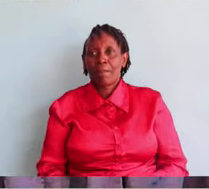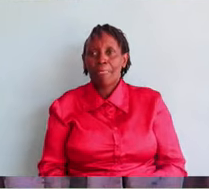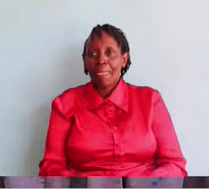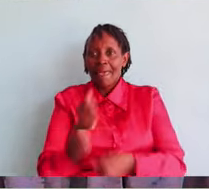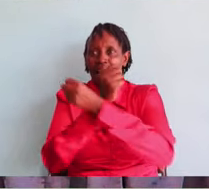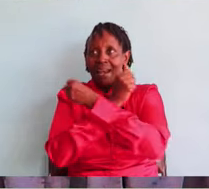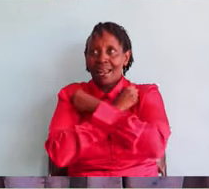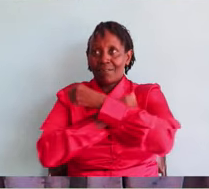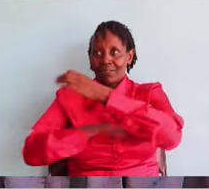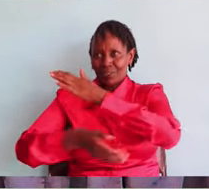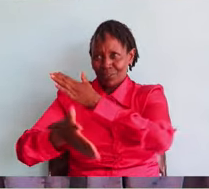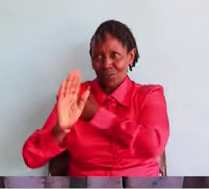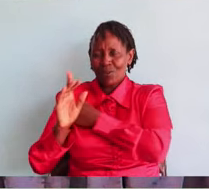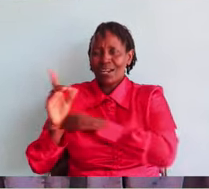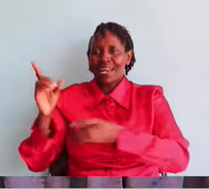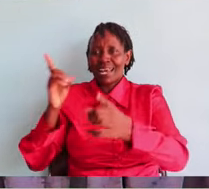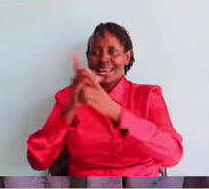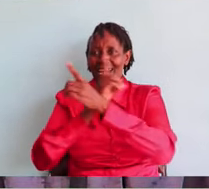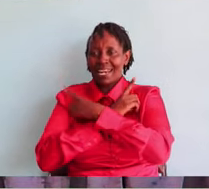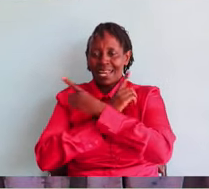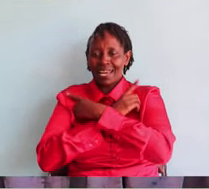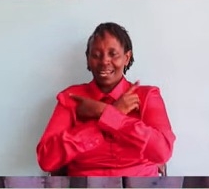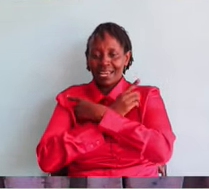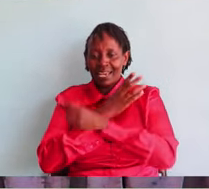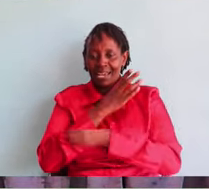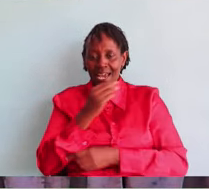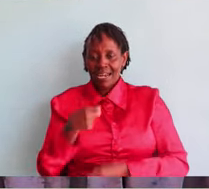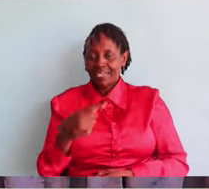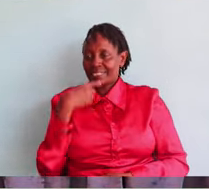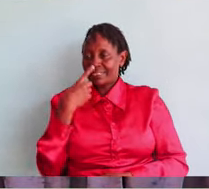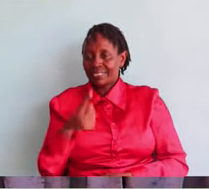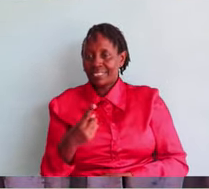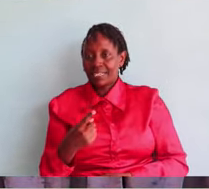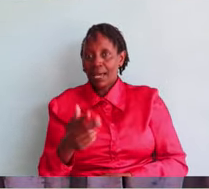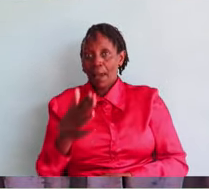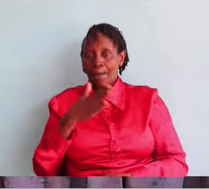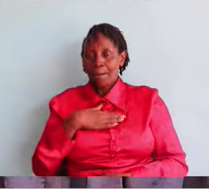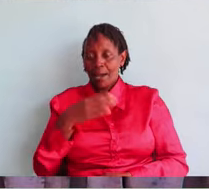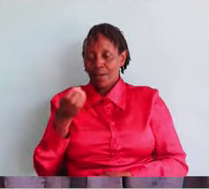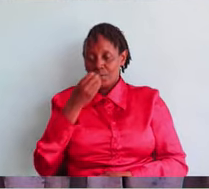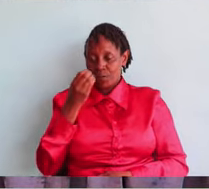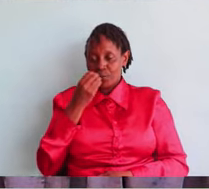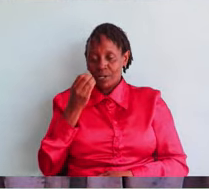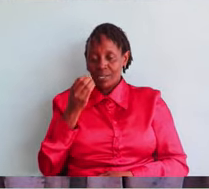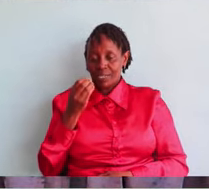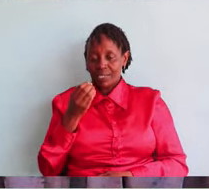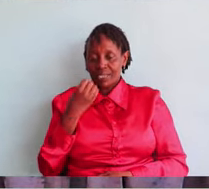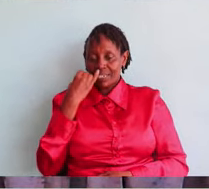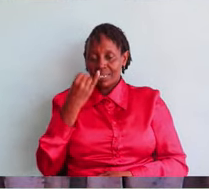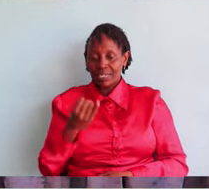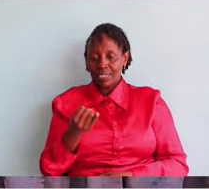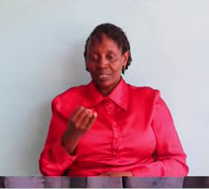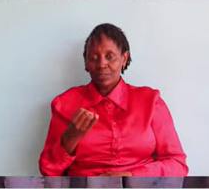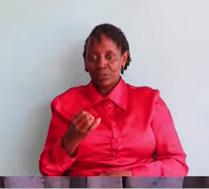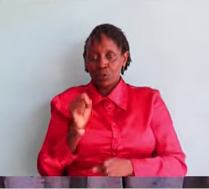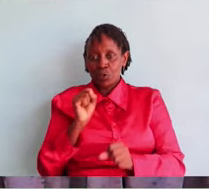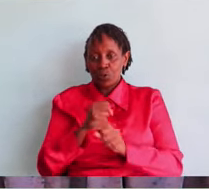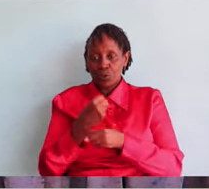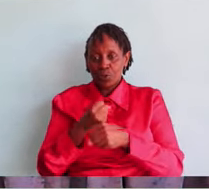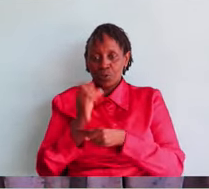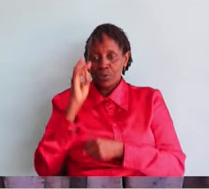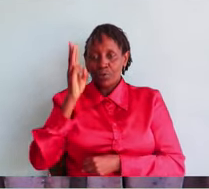loved God dearly, and he declared that my food is to do the will of